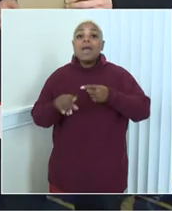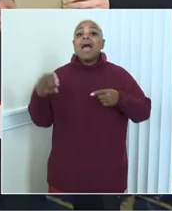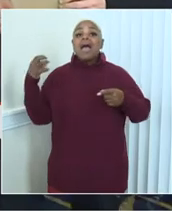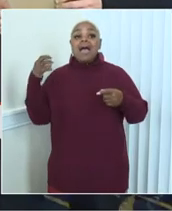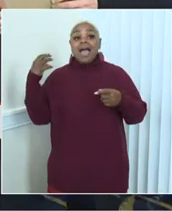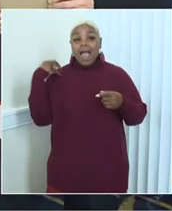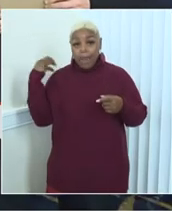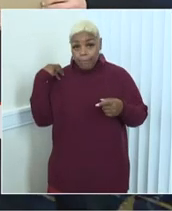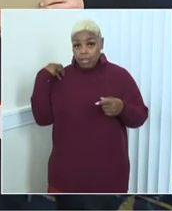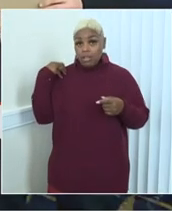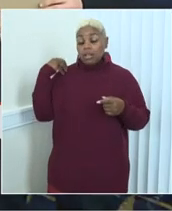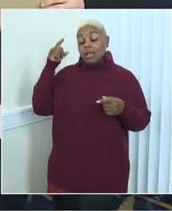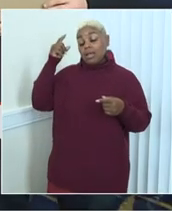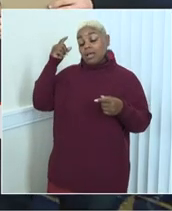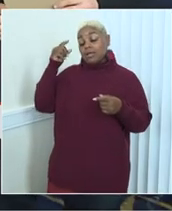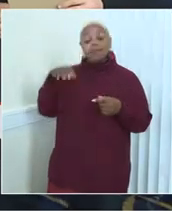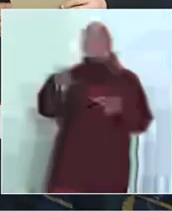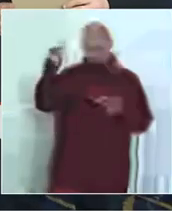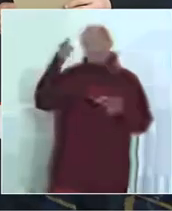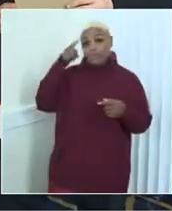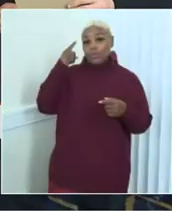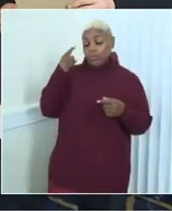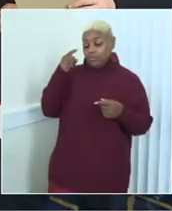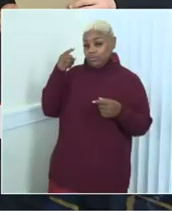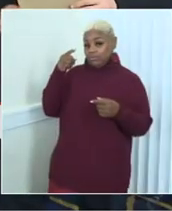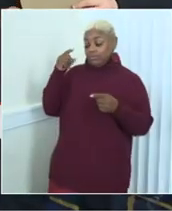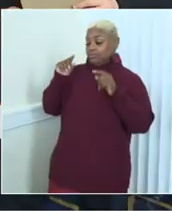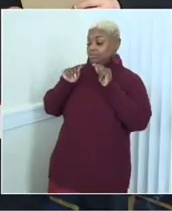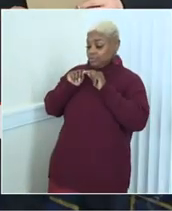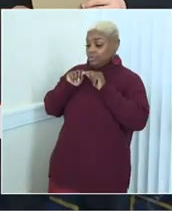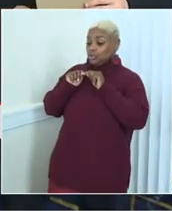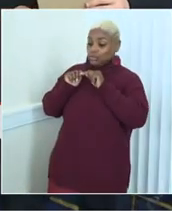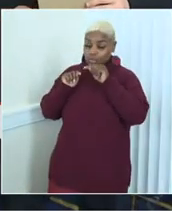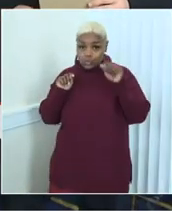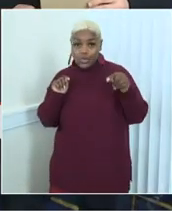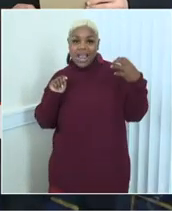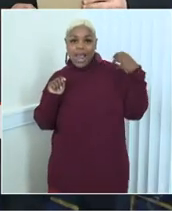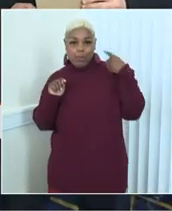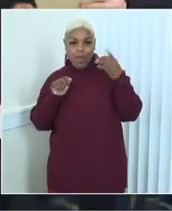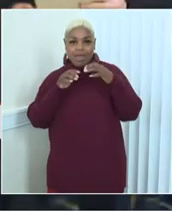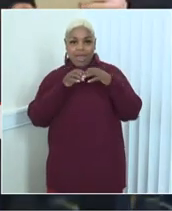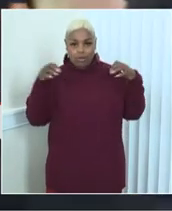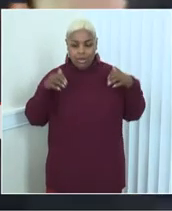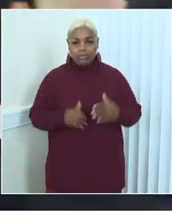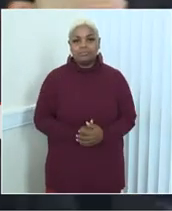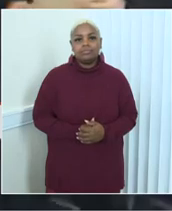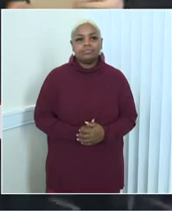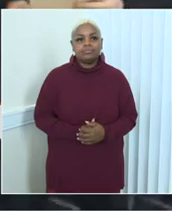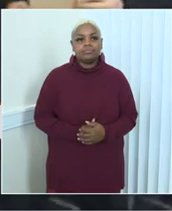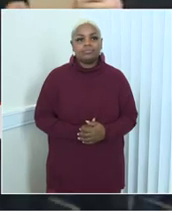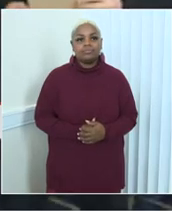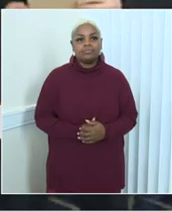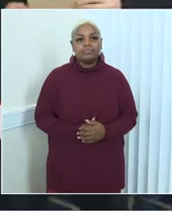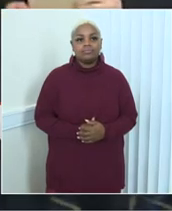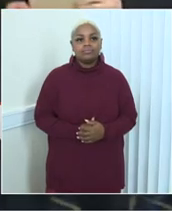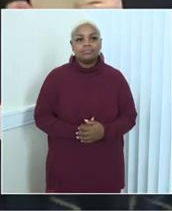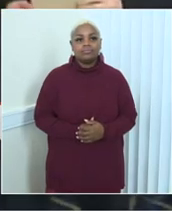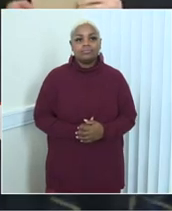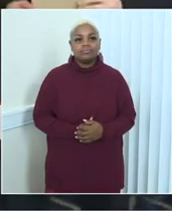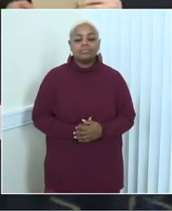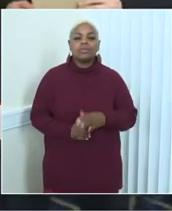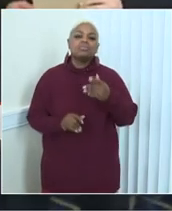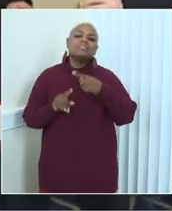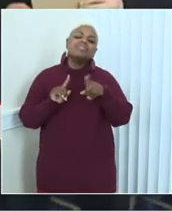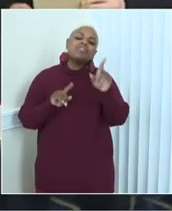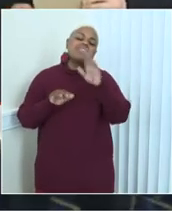question. And reverse. I'm sorry about this, but that's very much different. But that's very much different than what we were told in the press briefing last night. We